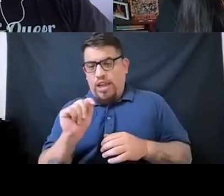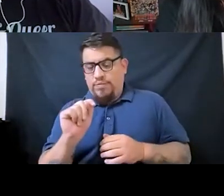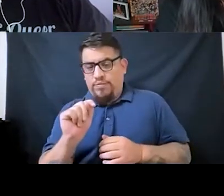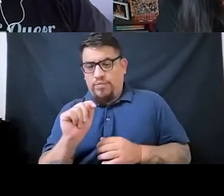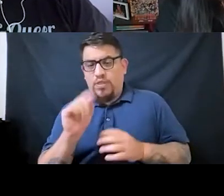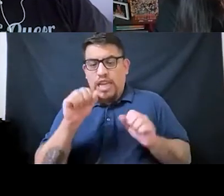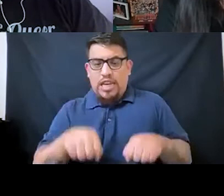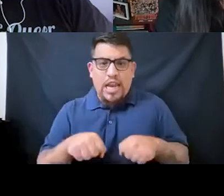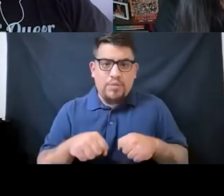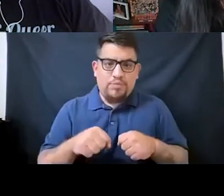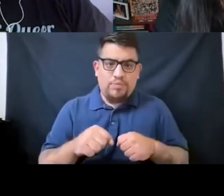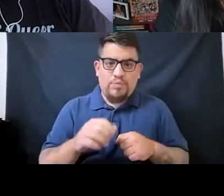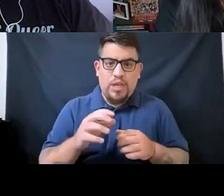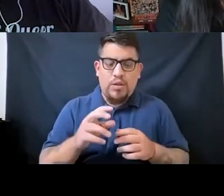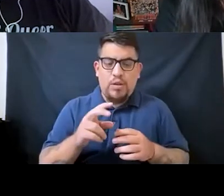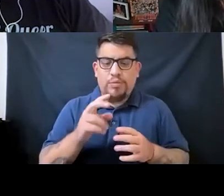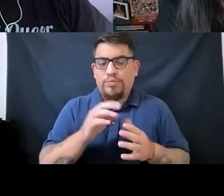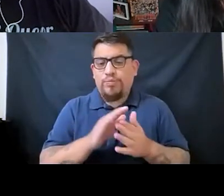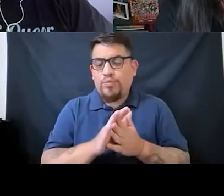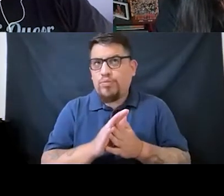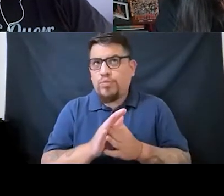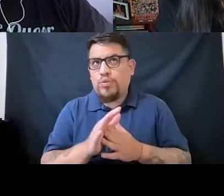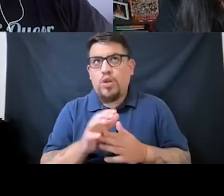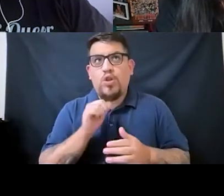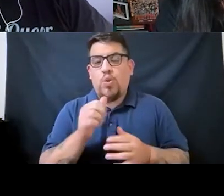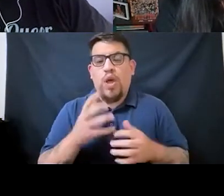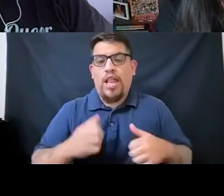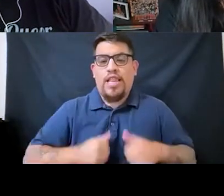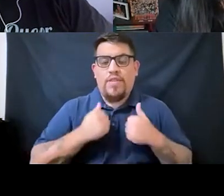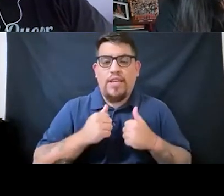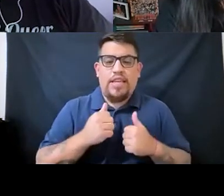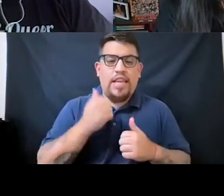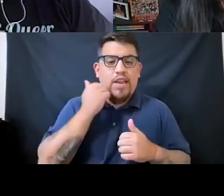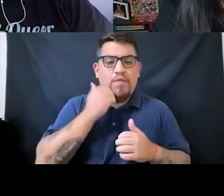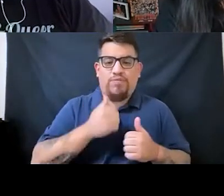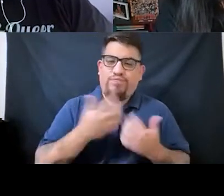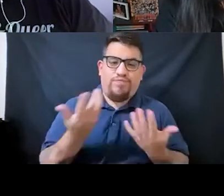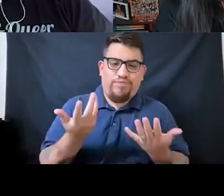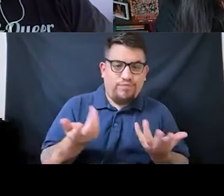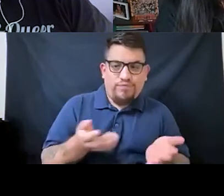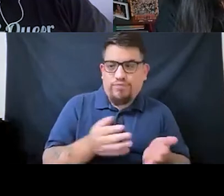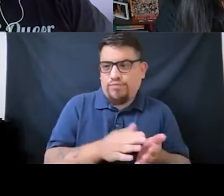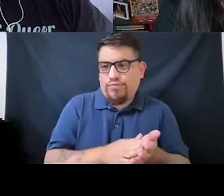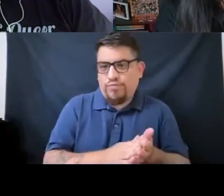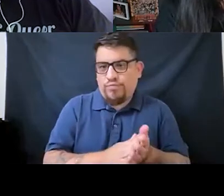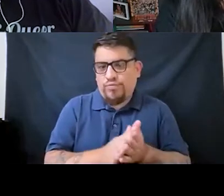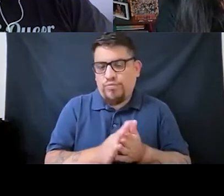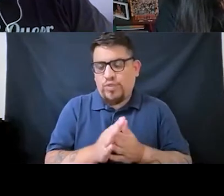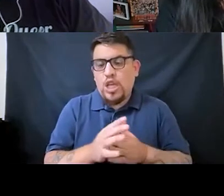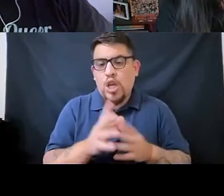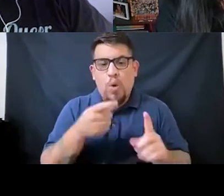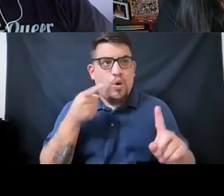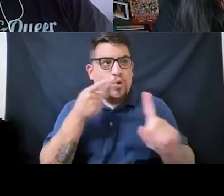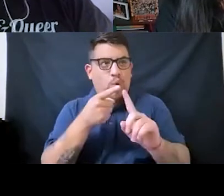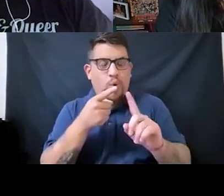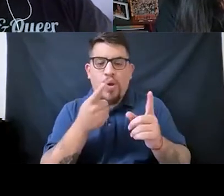indulge in the concept of size without having to live it on a daily basis. When the urge strikes to be big, they stuff